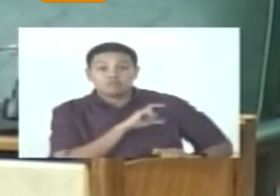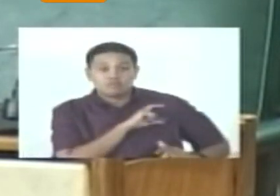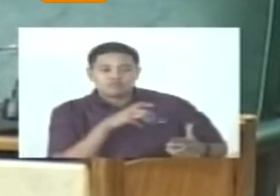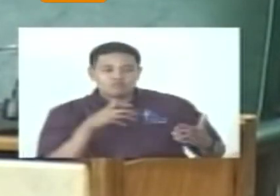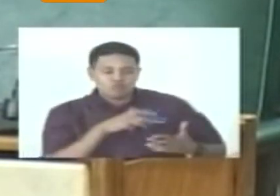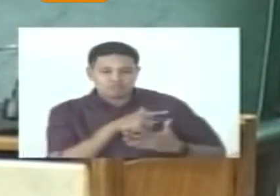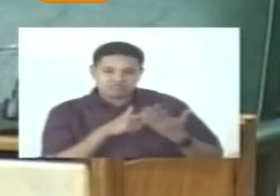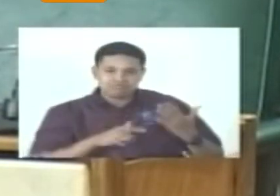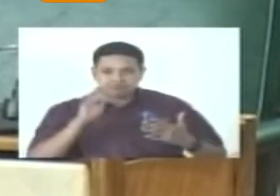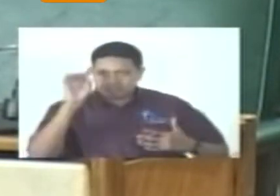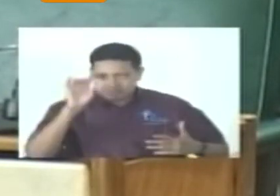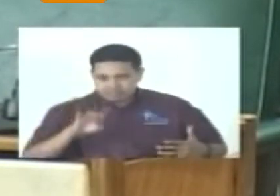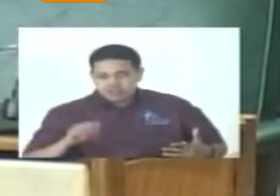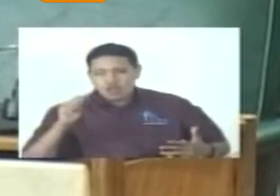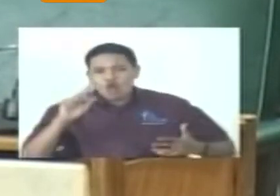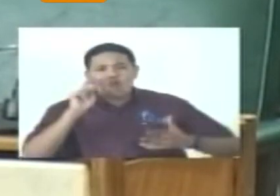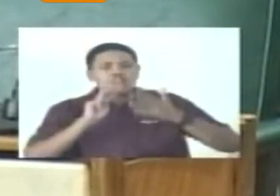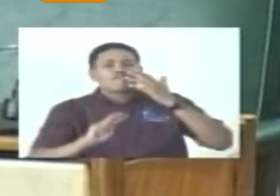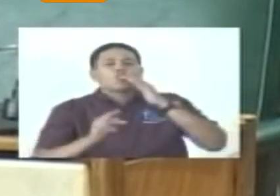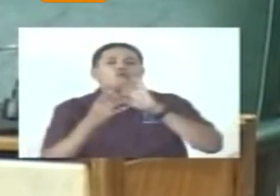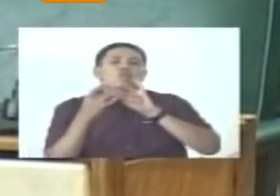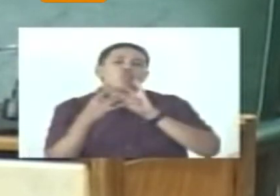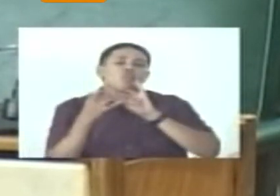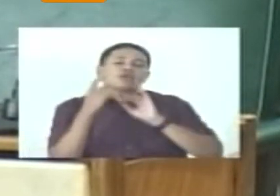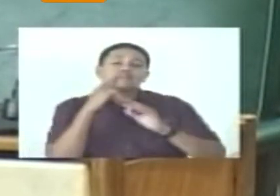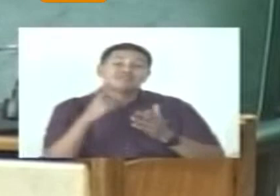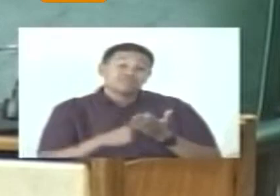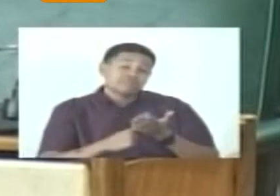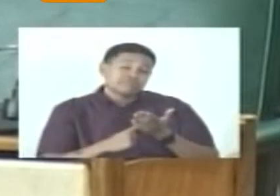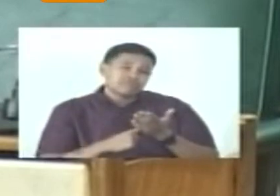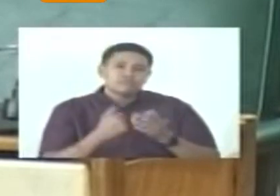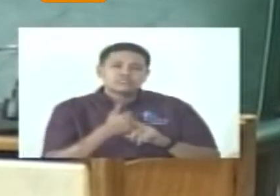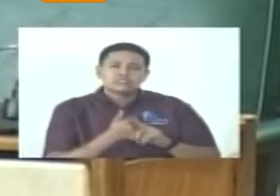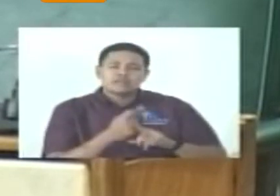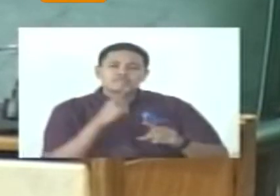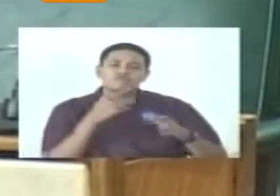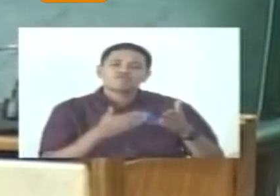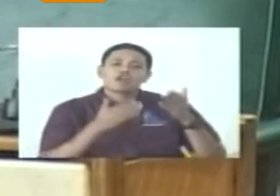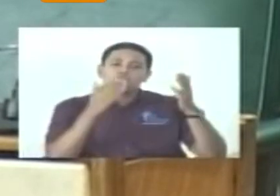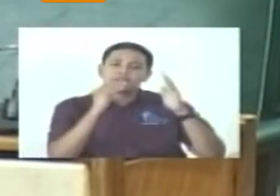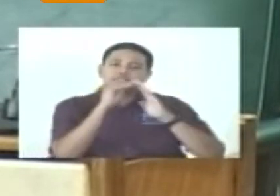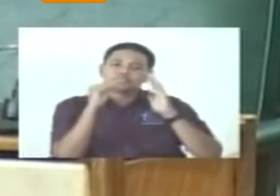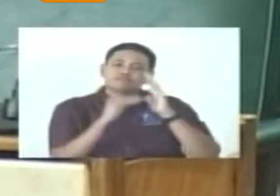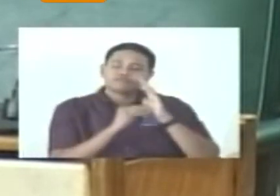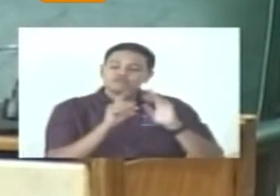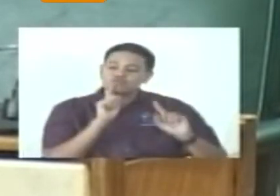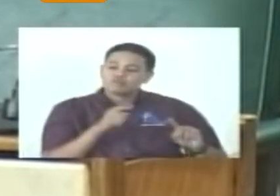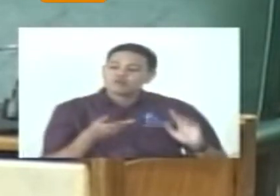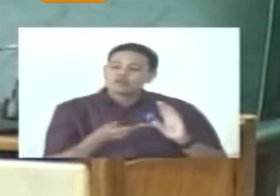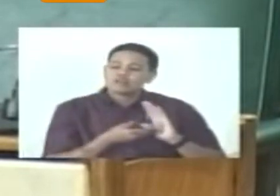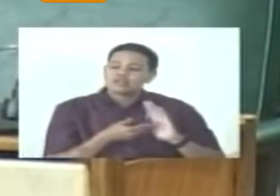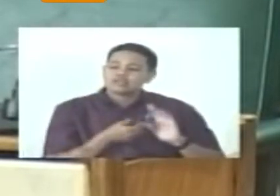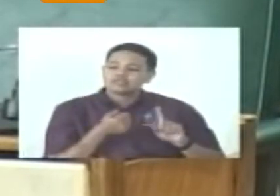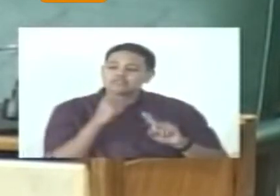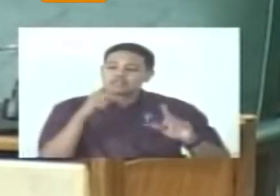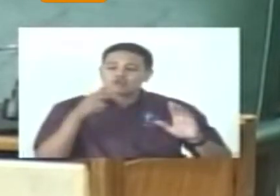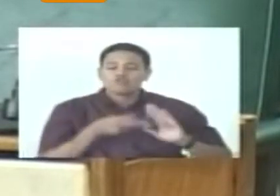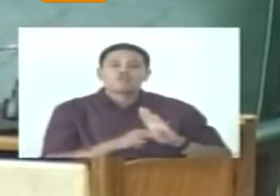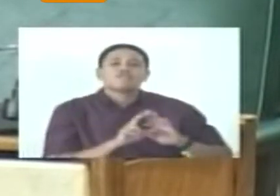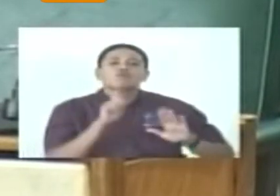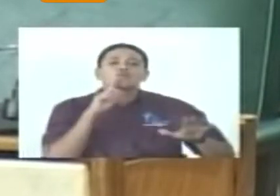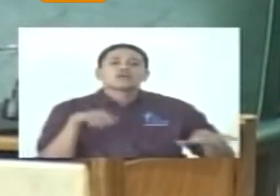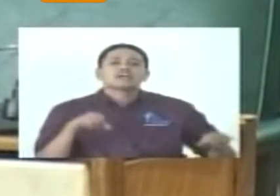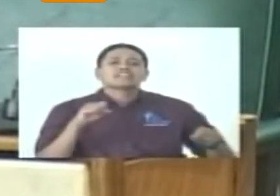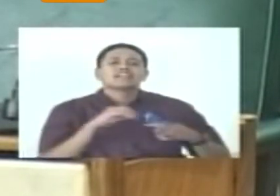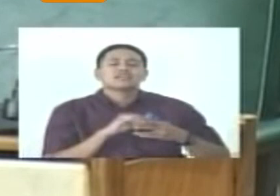the Jamaica Constabulary Force. All of their views were ventilated and recommendations outlined in the report. Mr. President, the review was undertaken